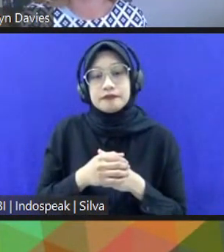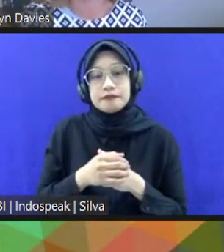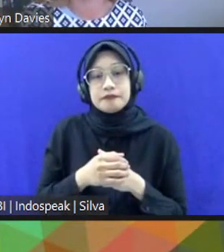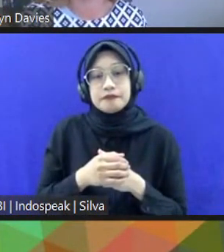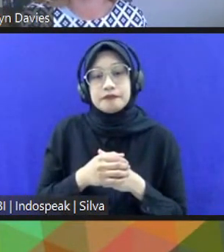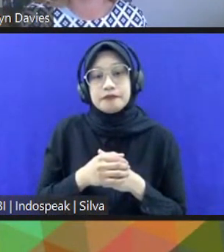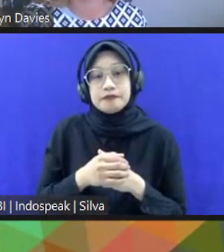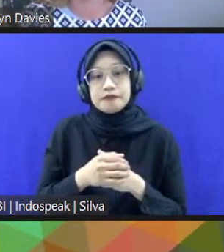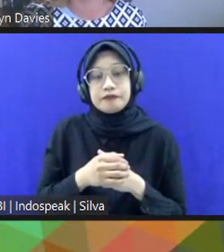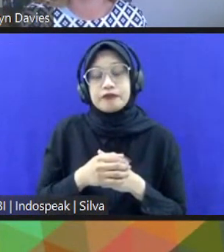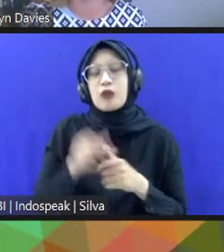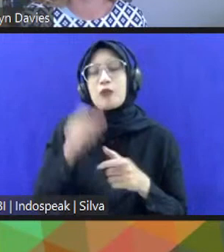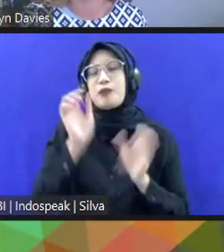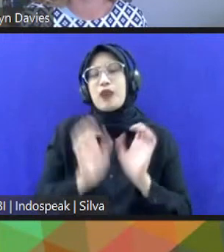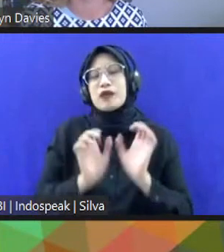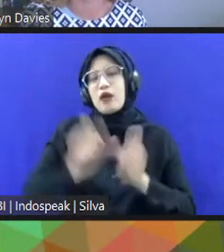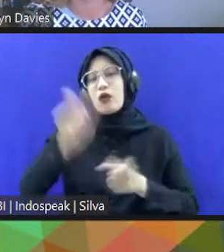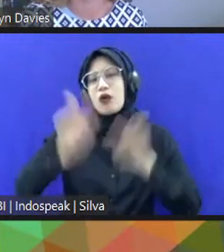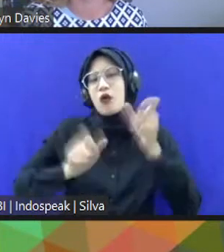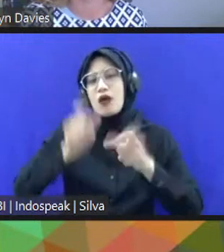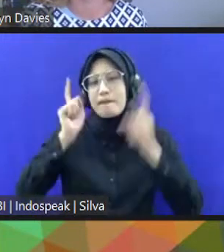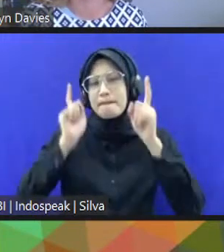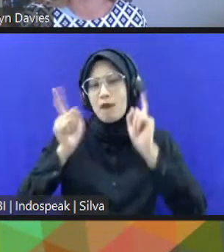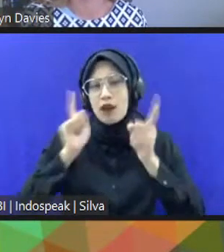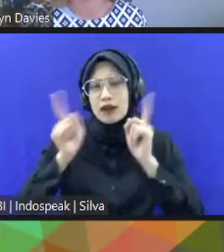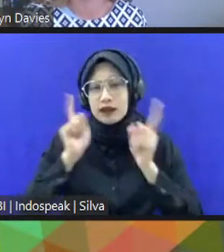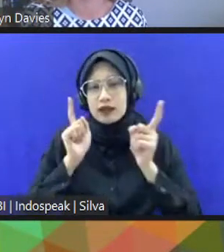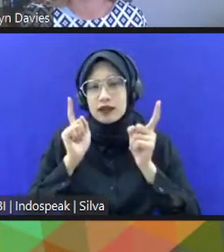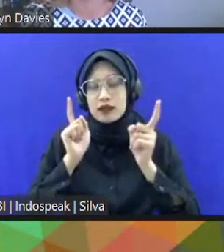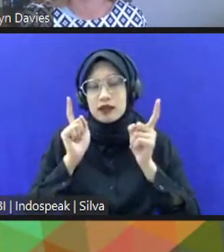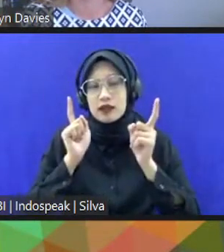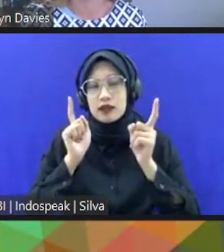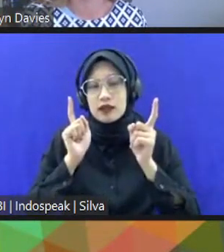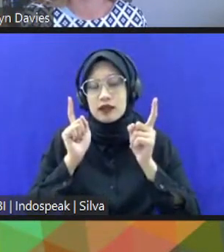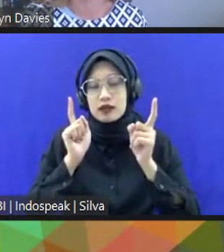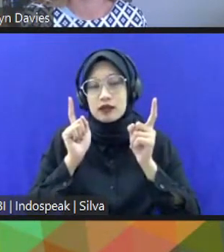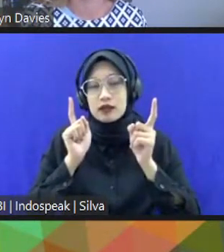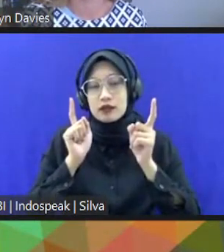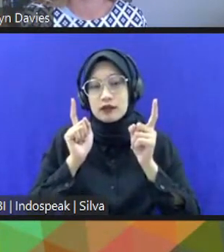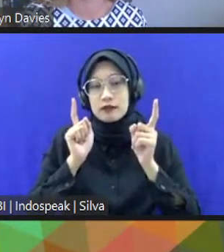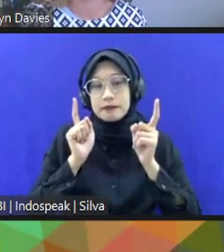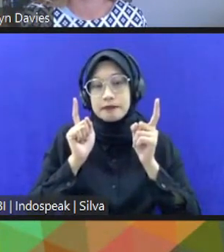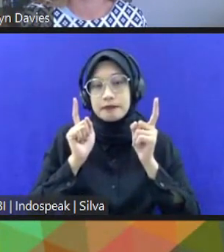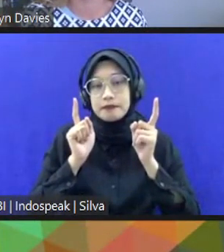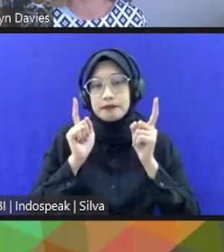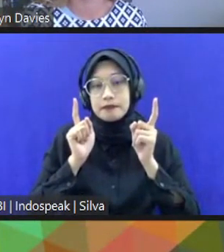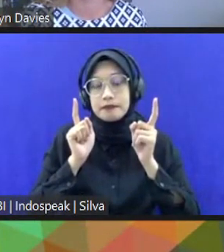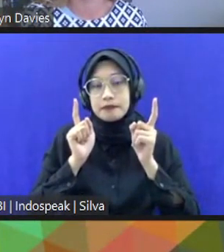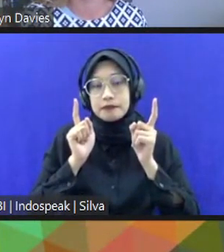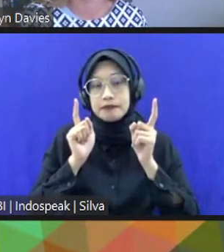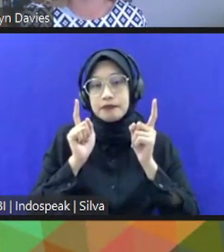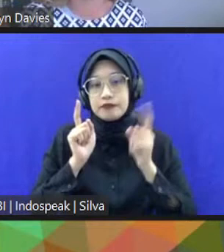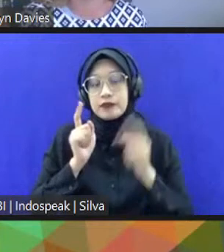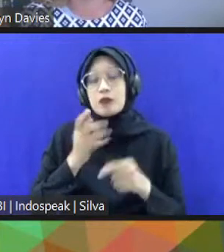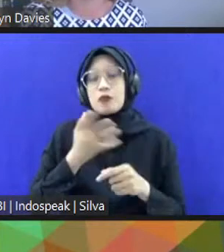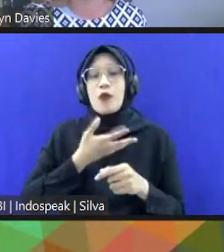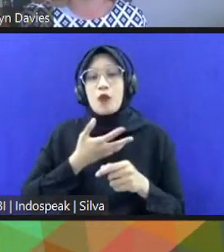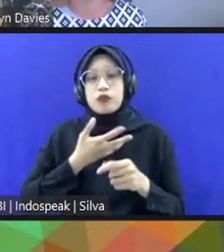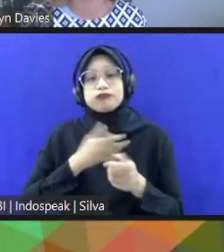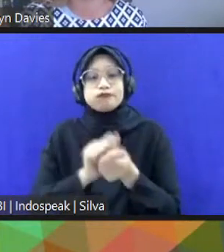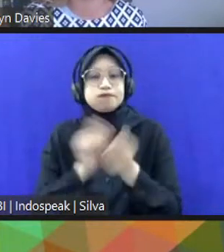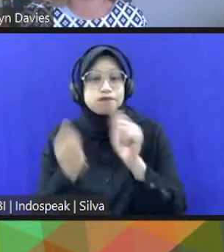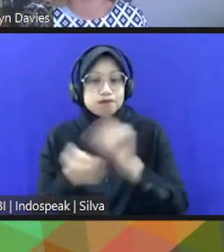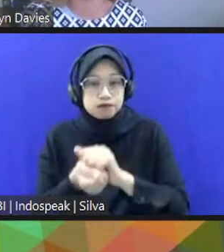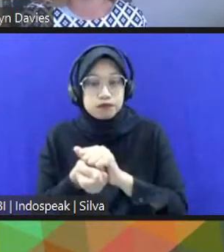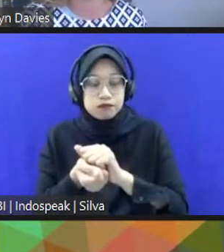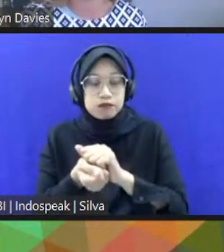politicians, are willing to conduct a further reform. As